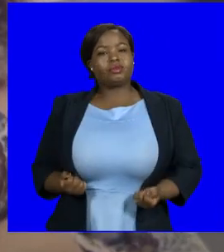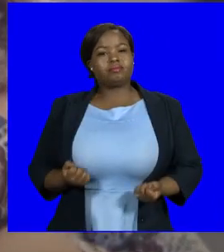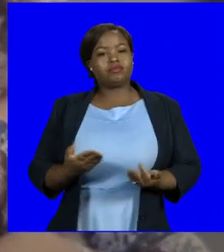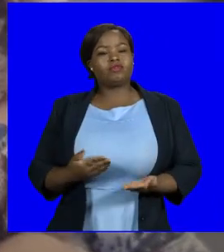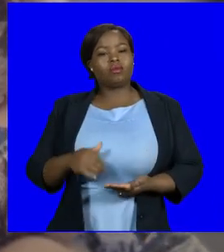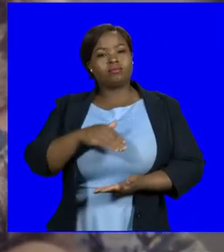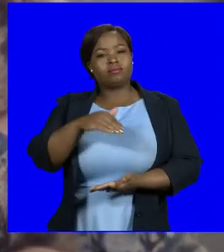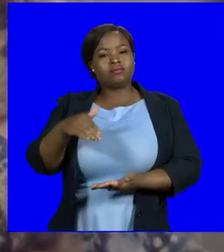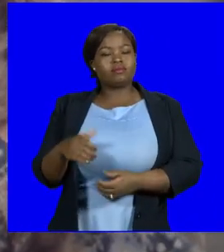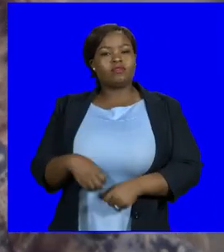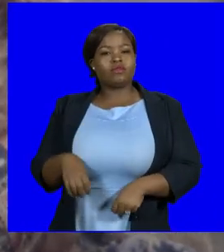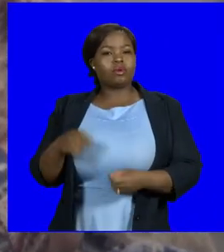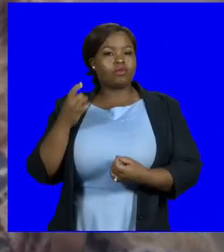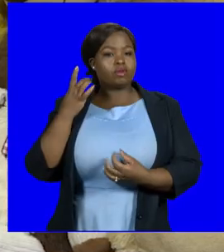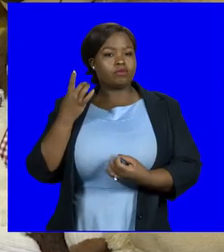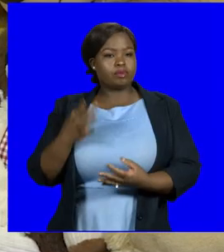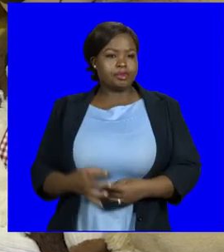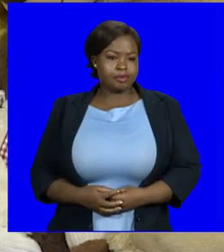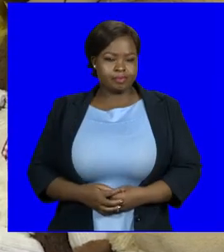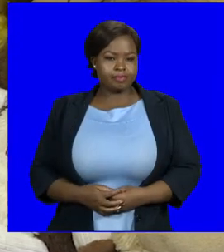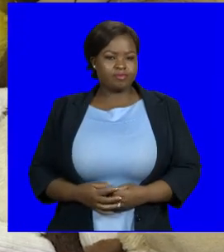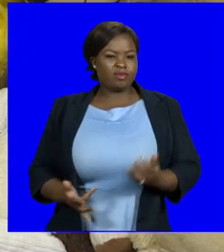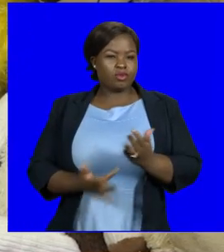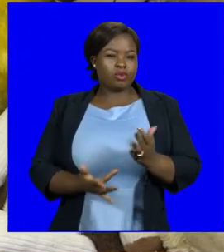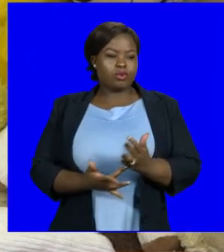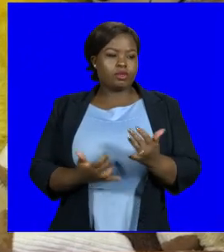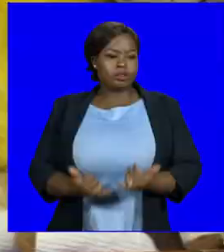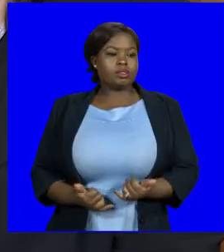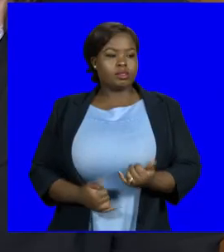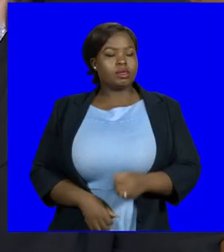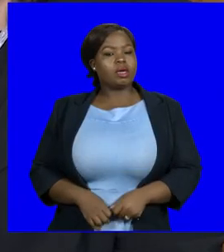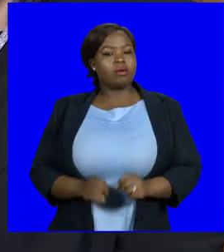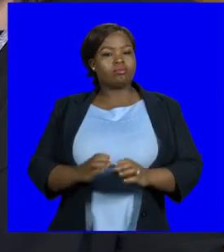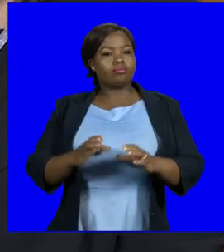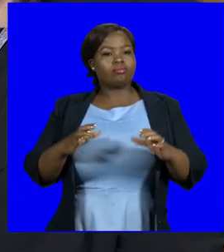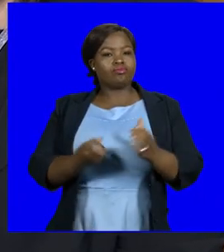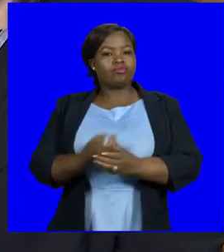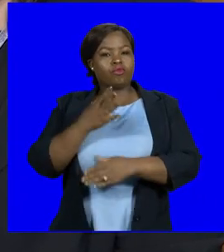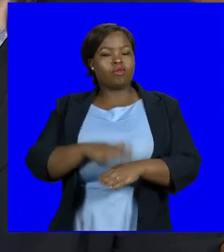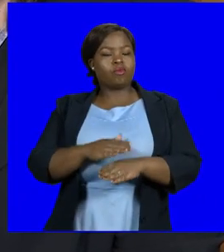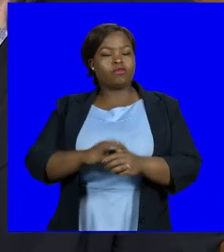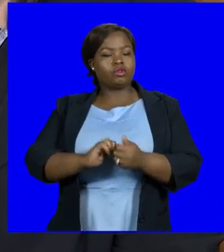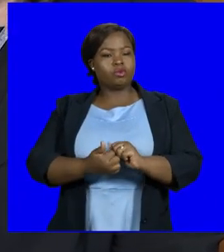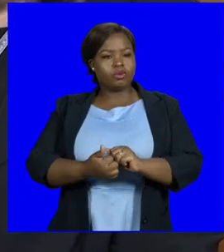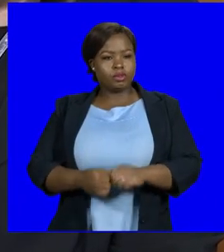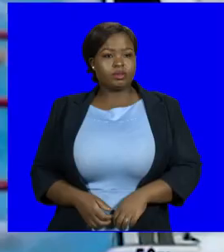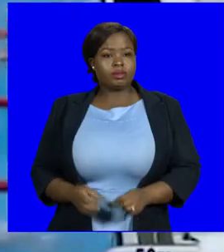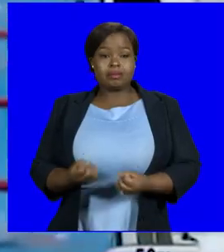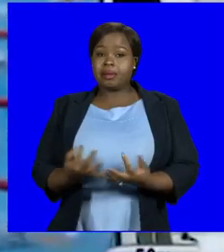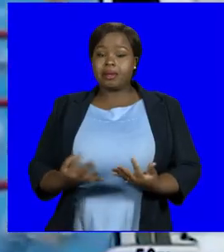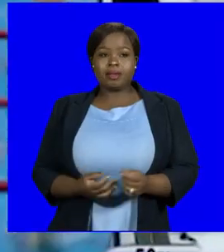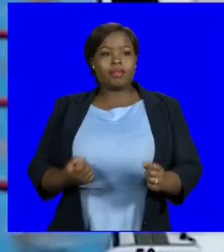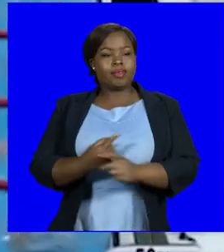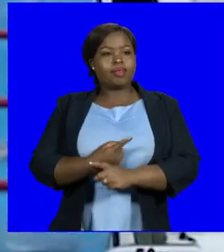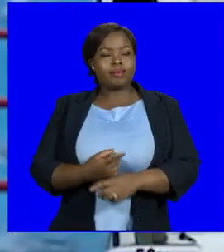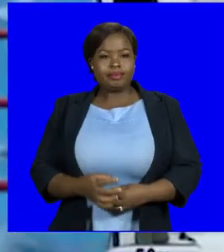data collection for the public. Technology has become a dominant variable in the rapid growth and expansion of sports as a whole, with many